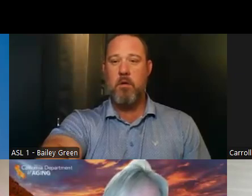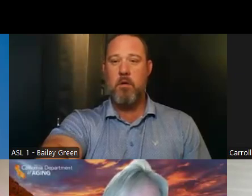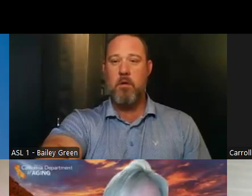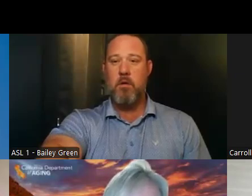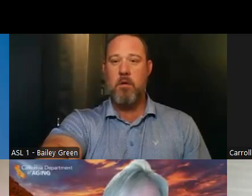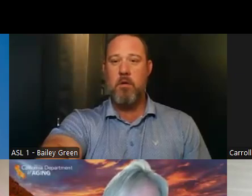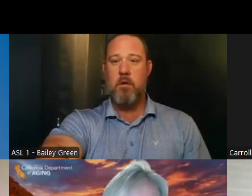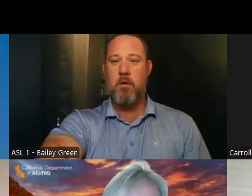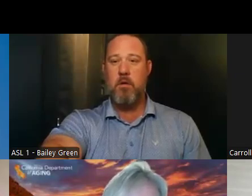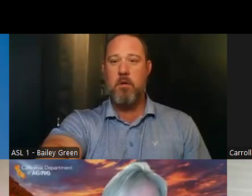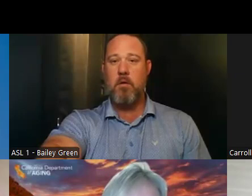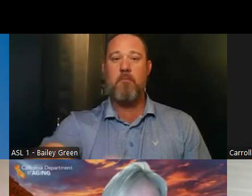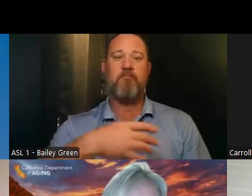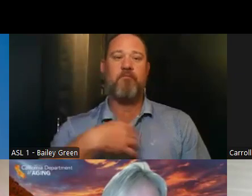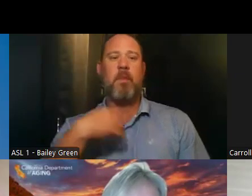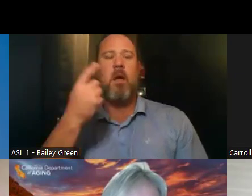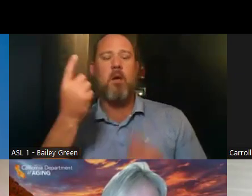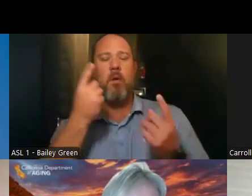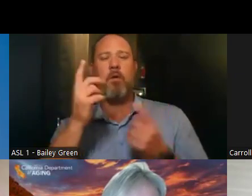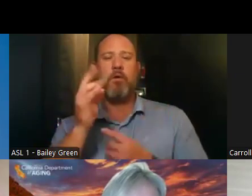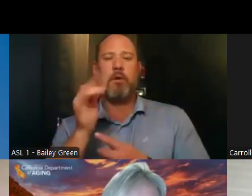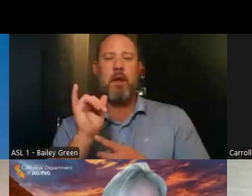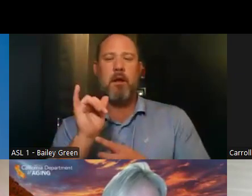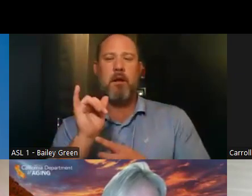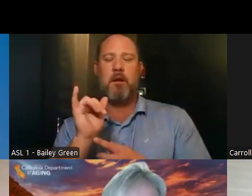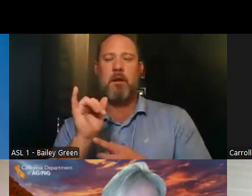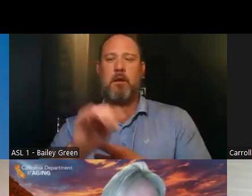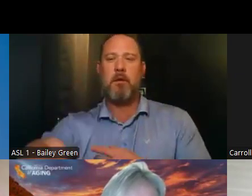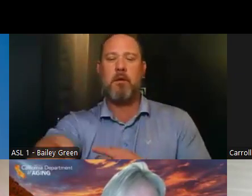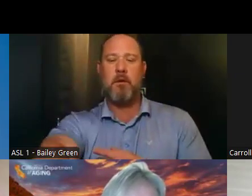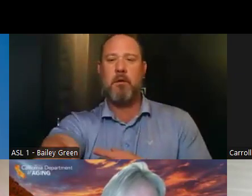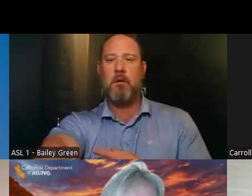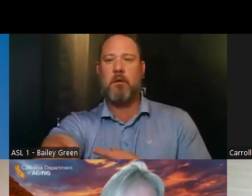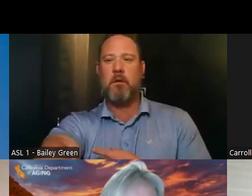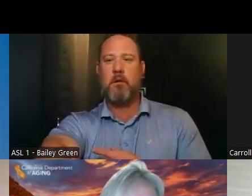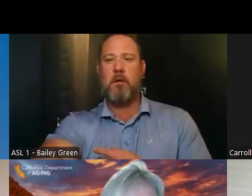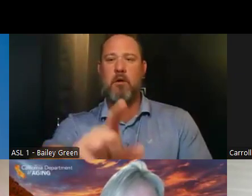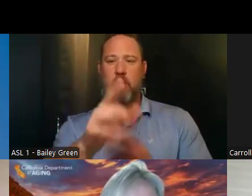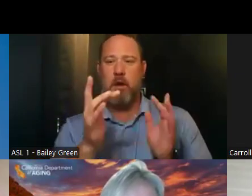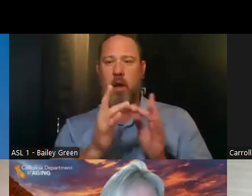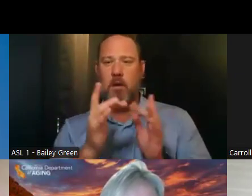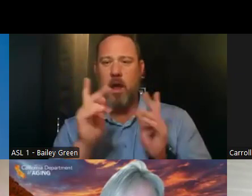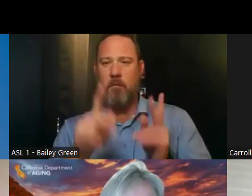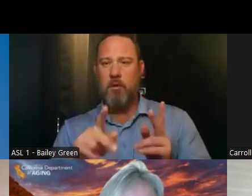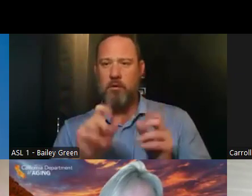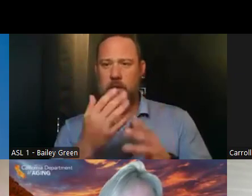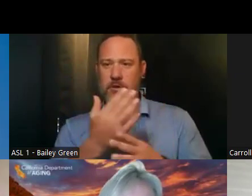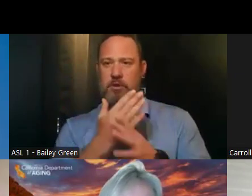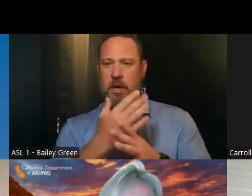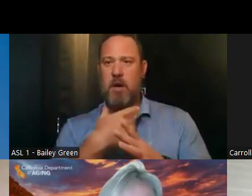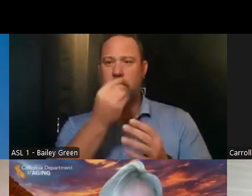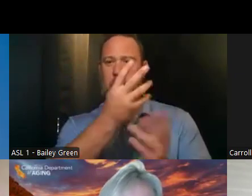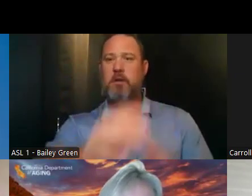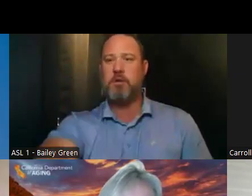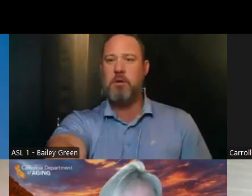I'm wondering, Danny, this is Lynn Fritz, if you would be the contact person. Can you share with us your contact